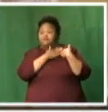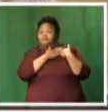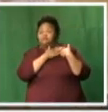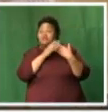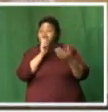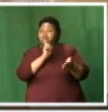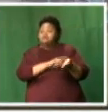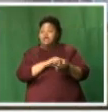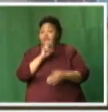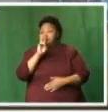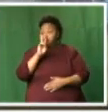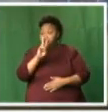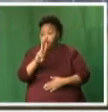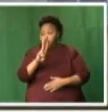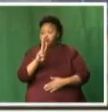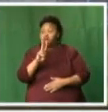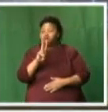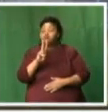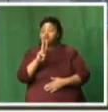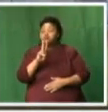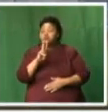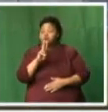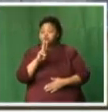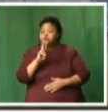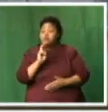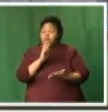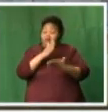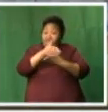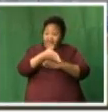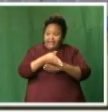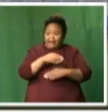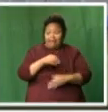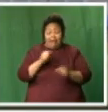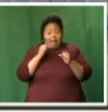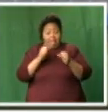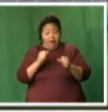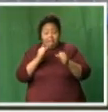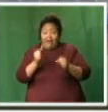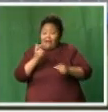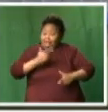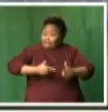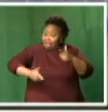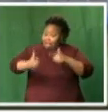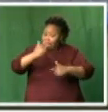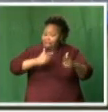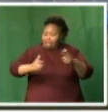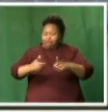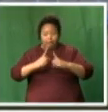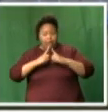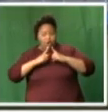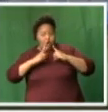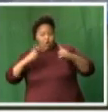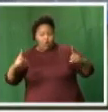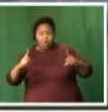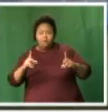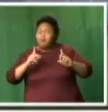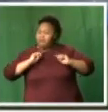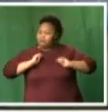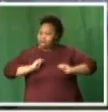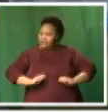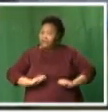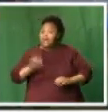ibe yinze indlela for bona and vele bebathini uma befika but ke Manje ukuthi bakhonile itolo